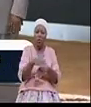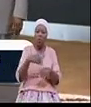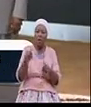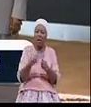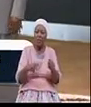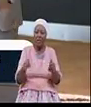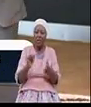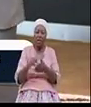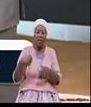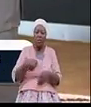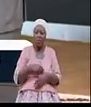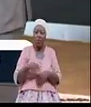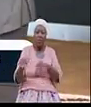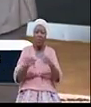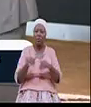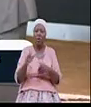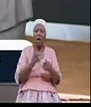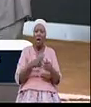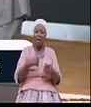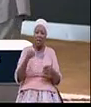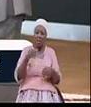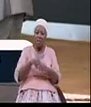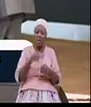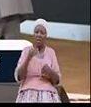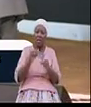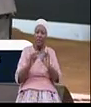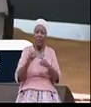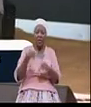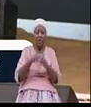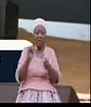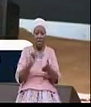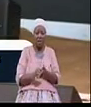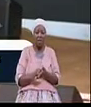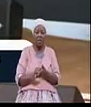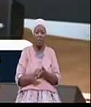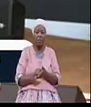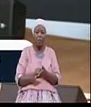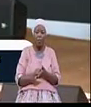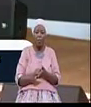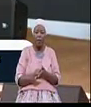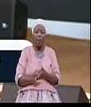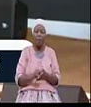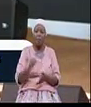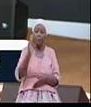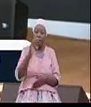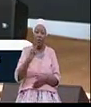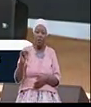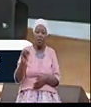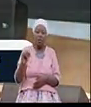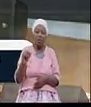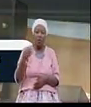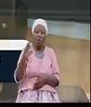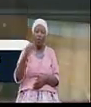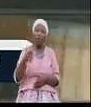everything we do. And if in that ministry, in that calling,